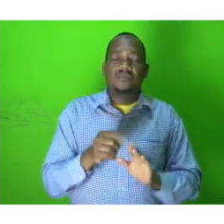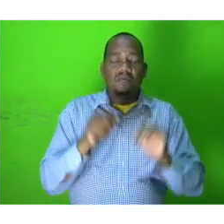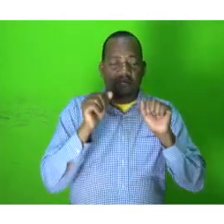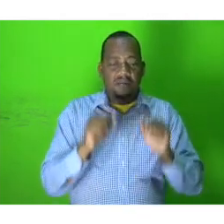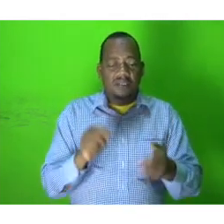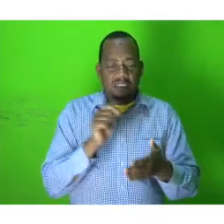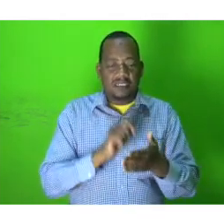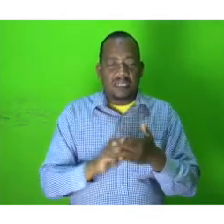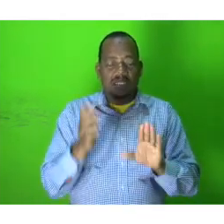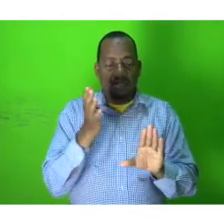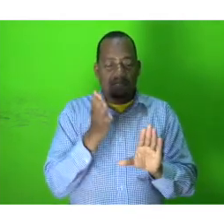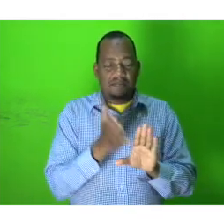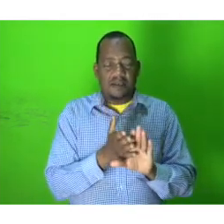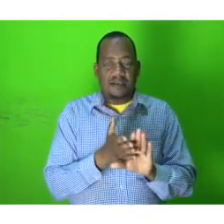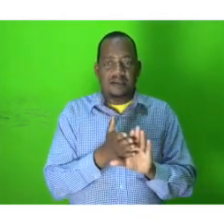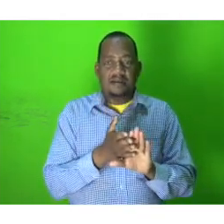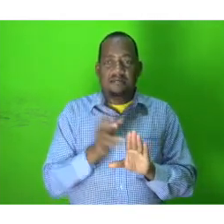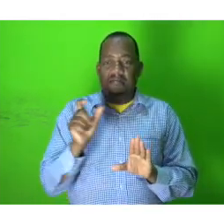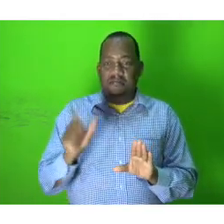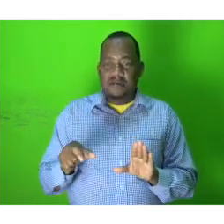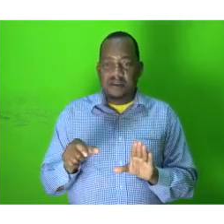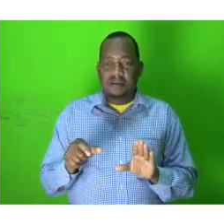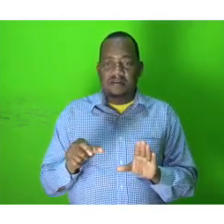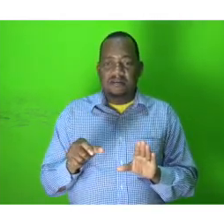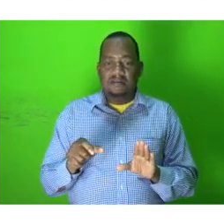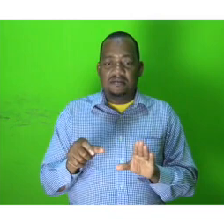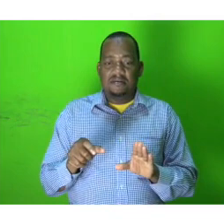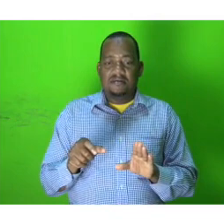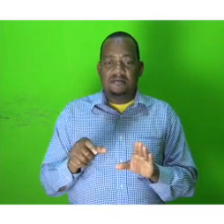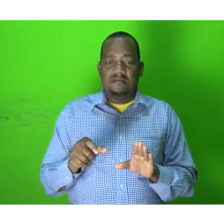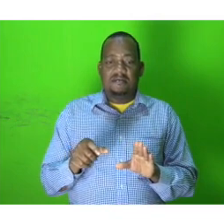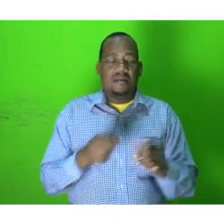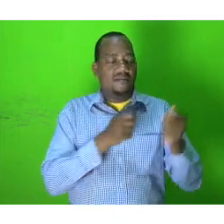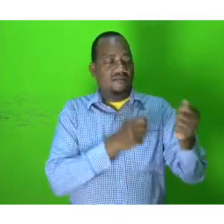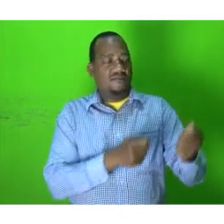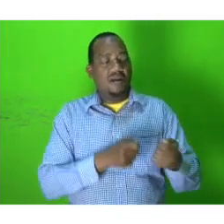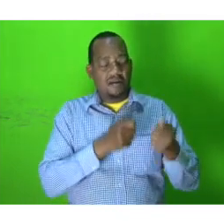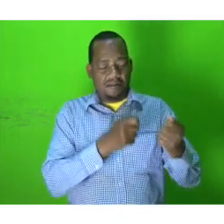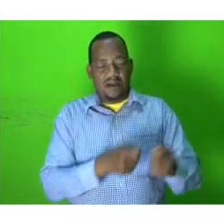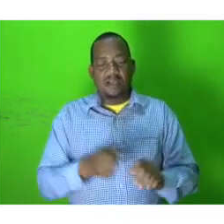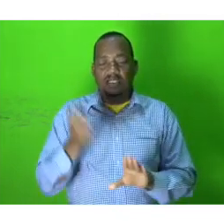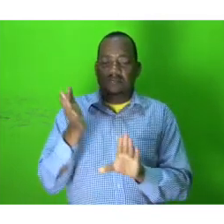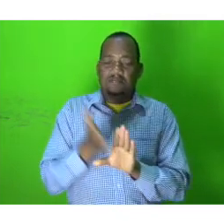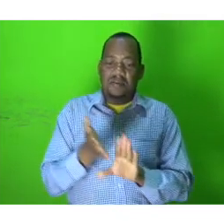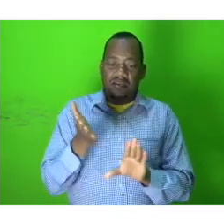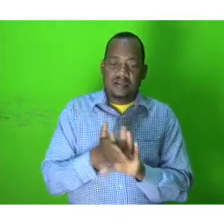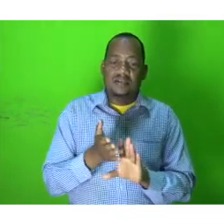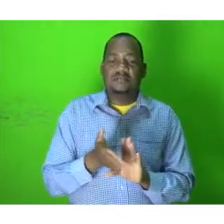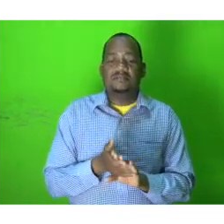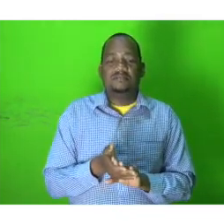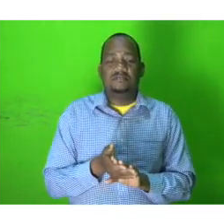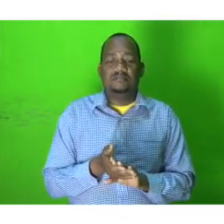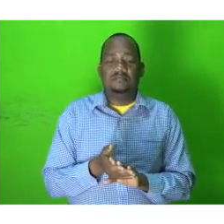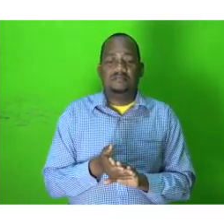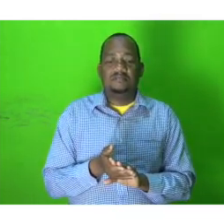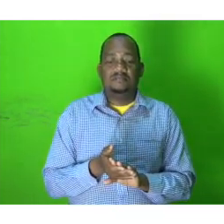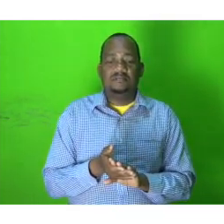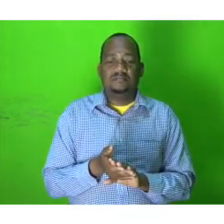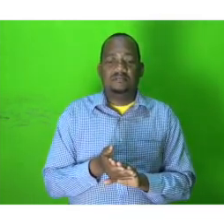First of all, should write the bank name, Farmers Bank.